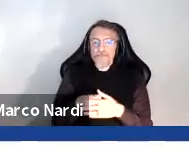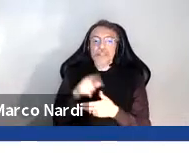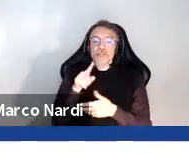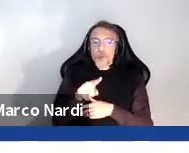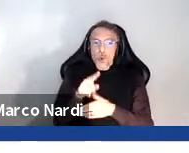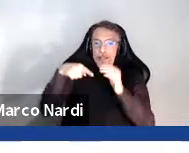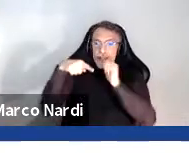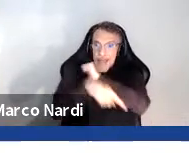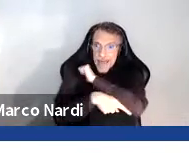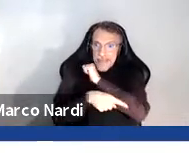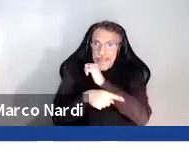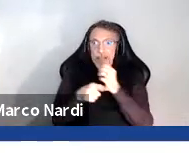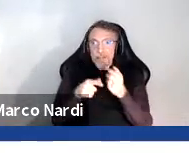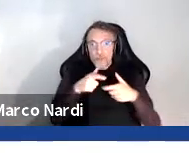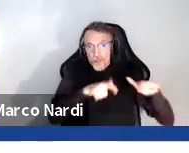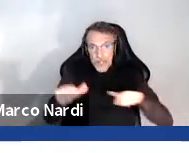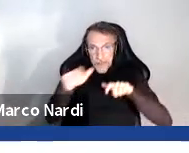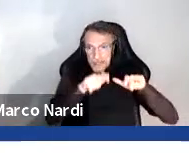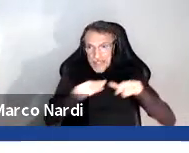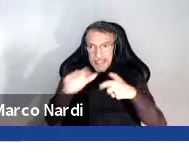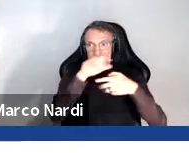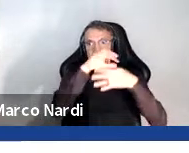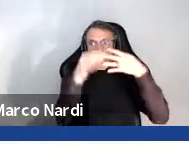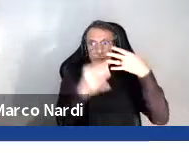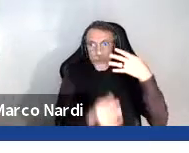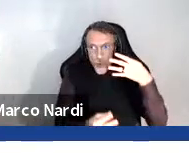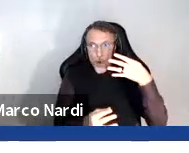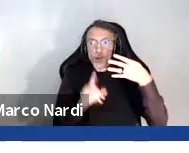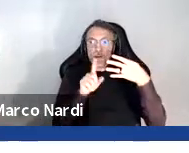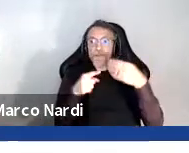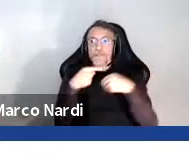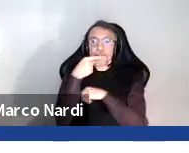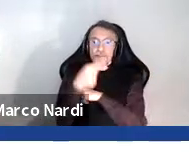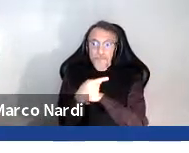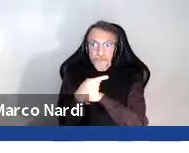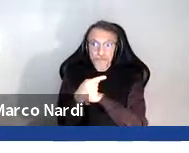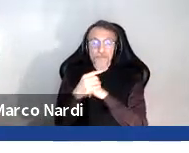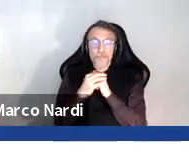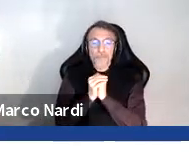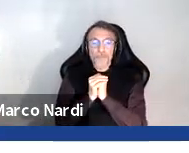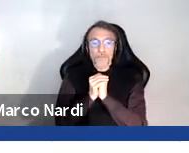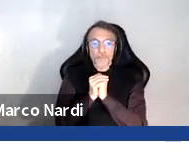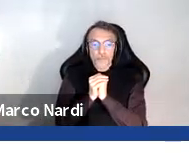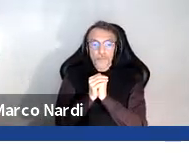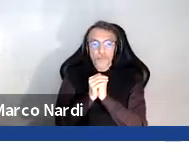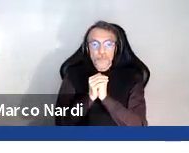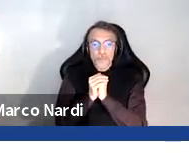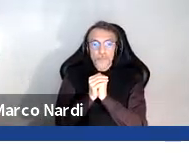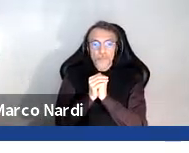sustainability framework, just to say that